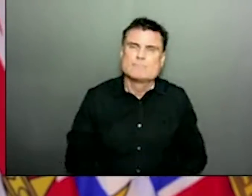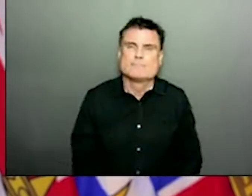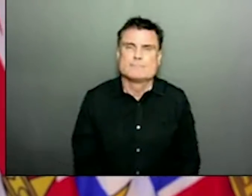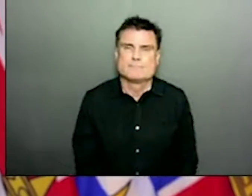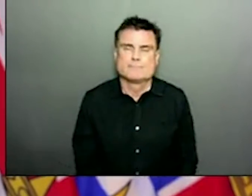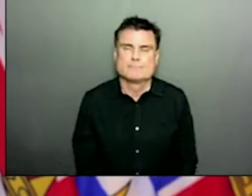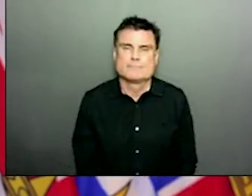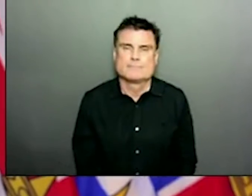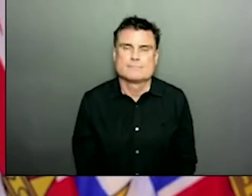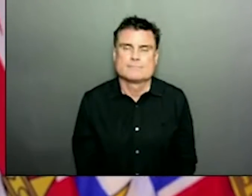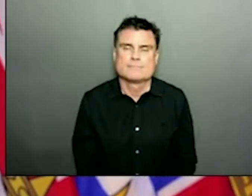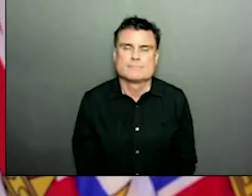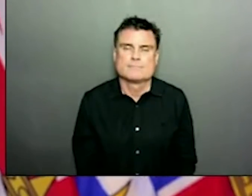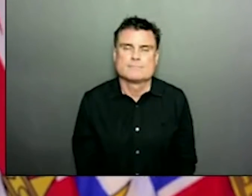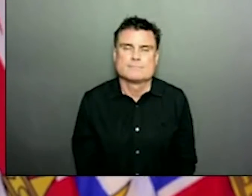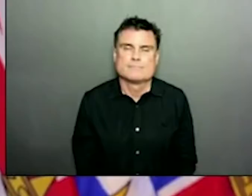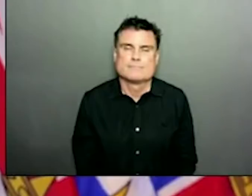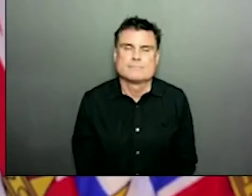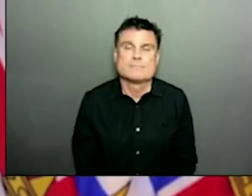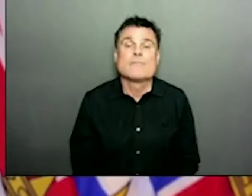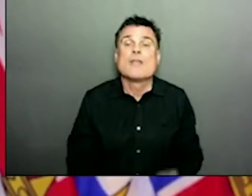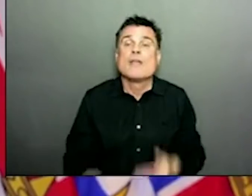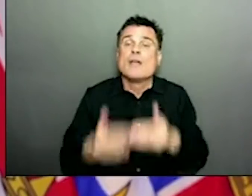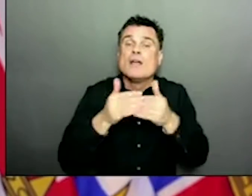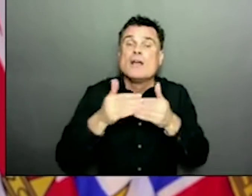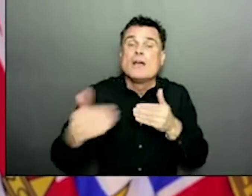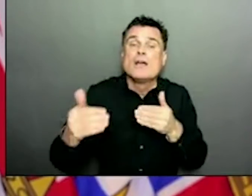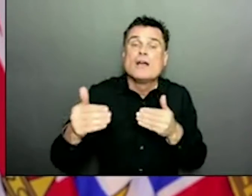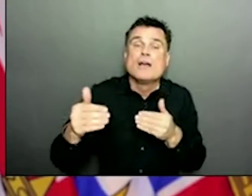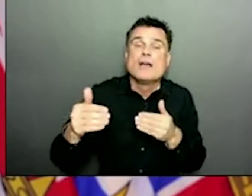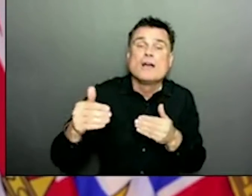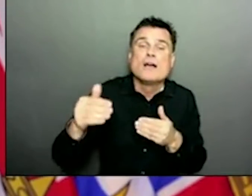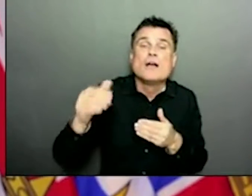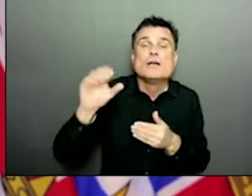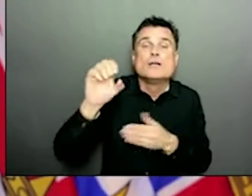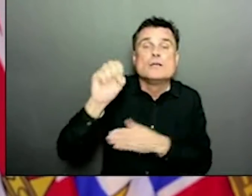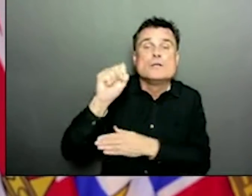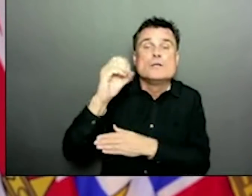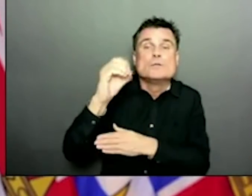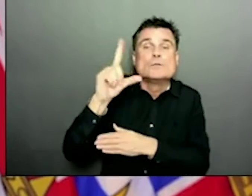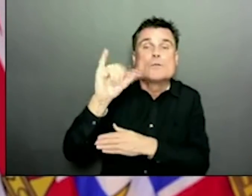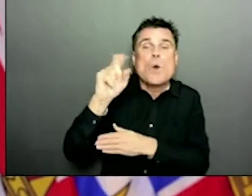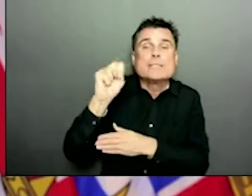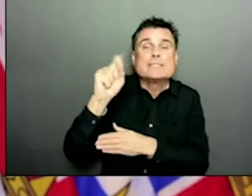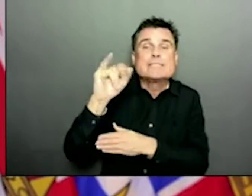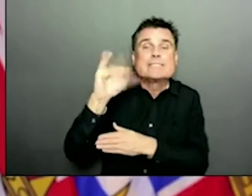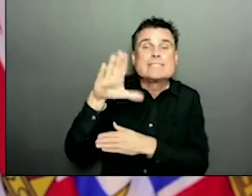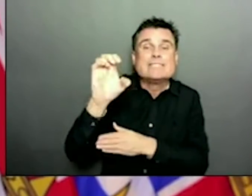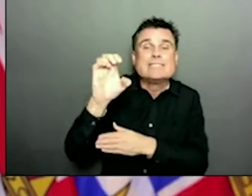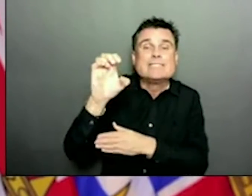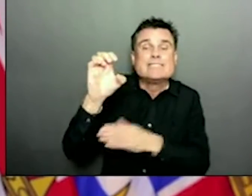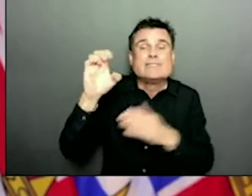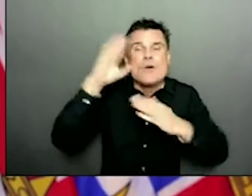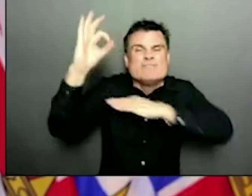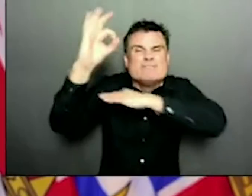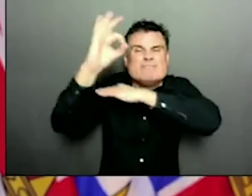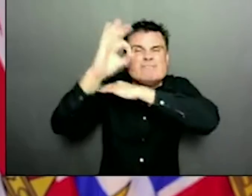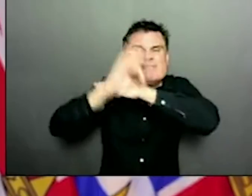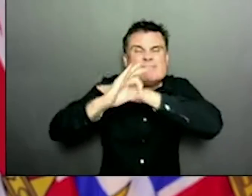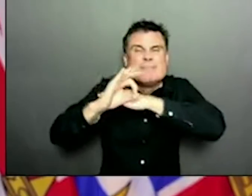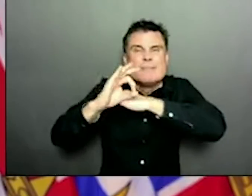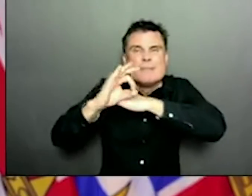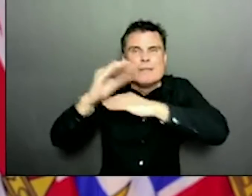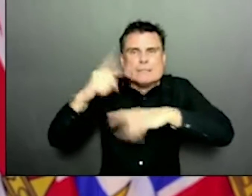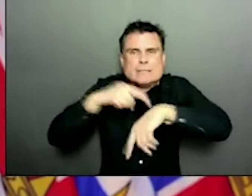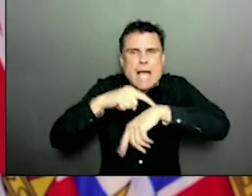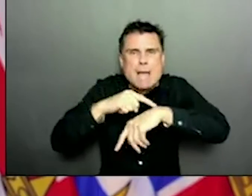the solstice, the darkest and the longest night of the year, but without a doubt we have light ahead, and we can't